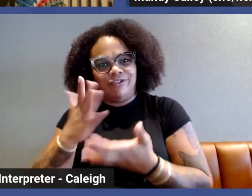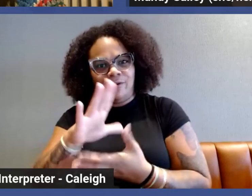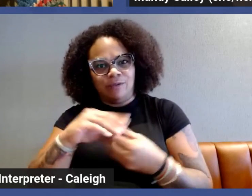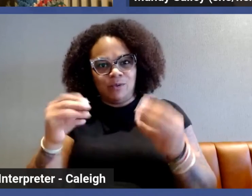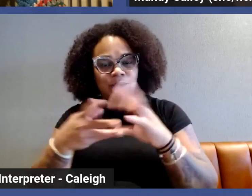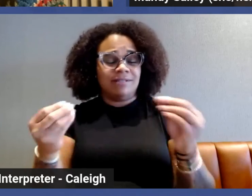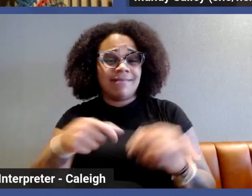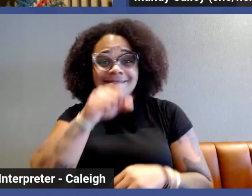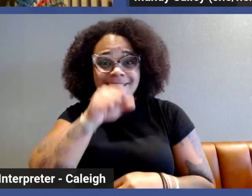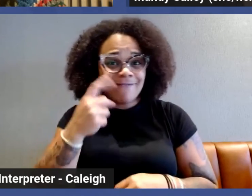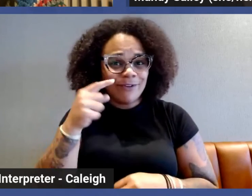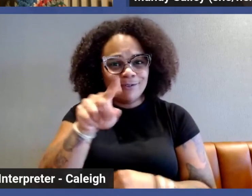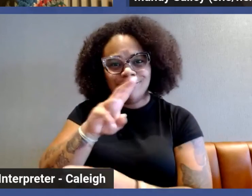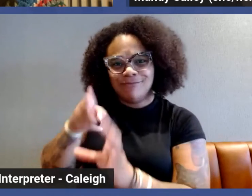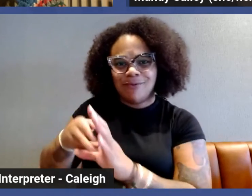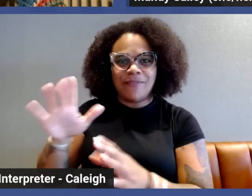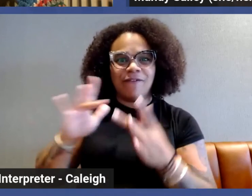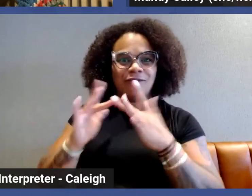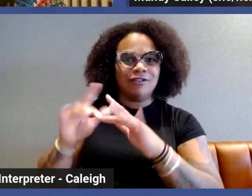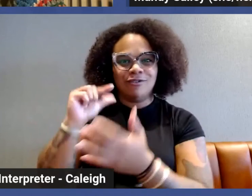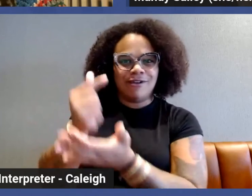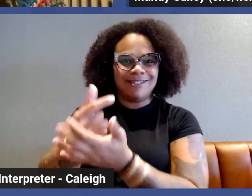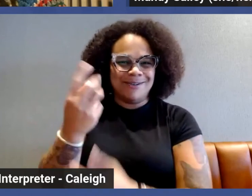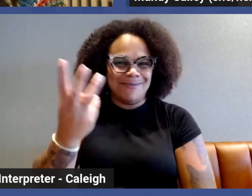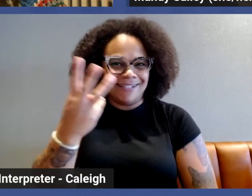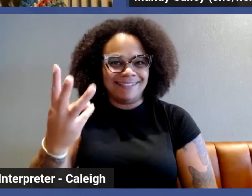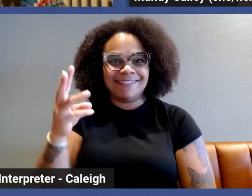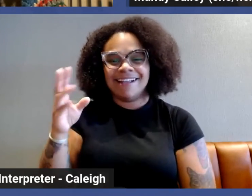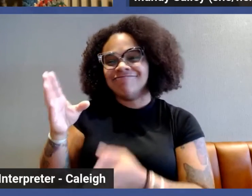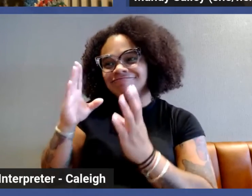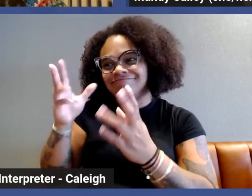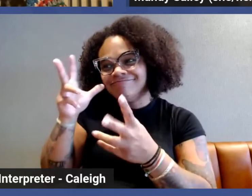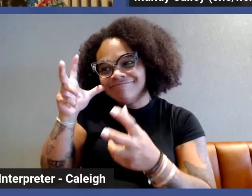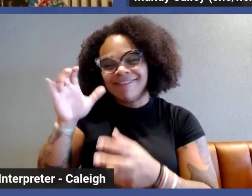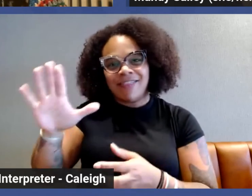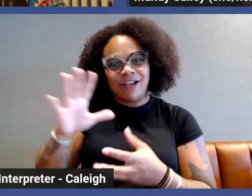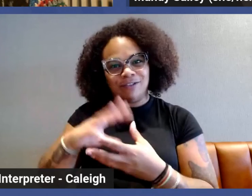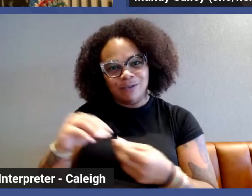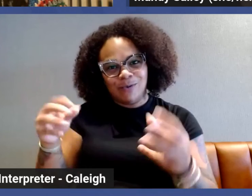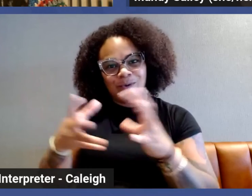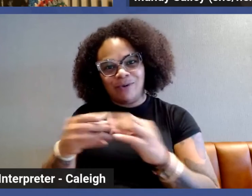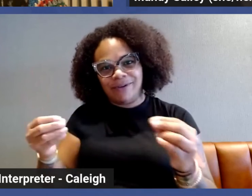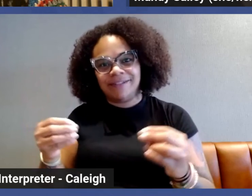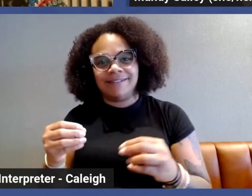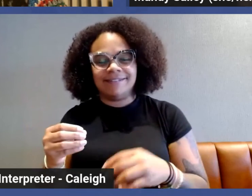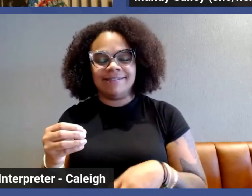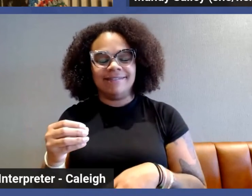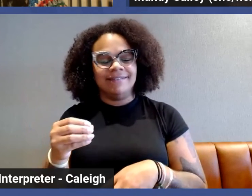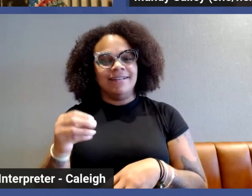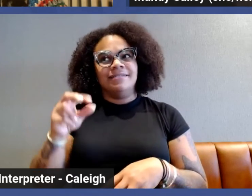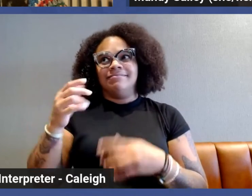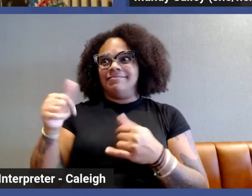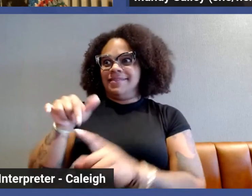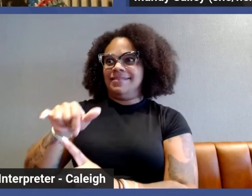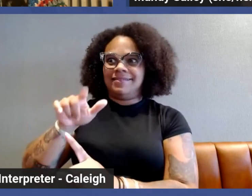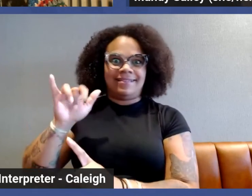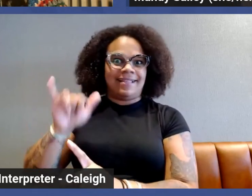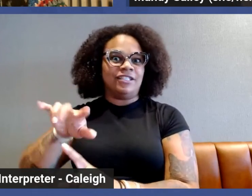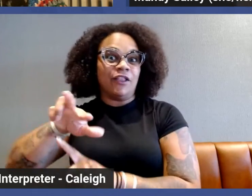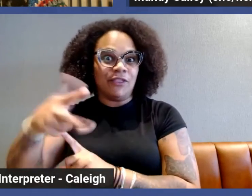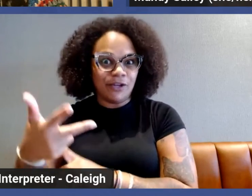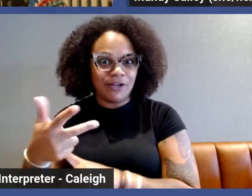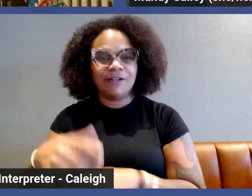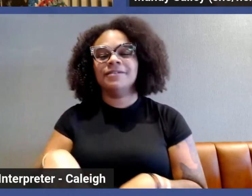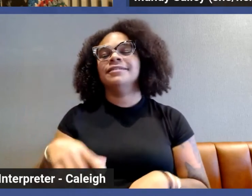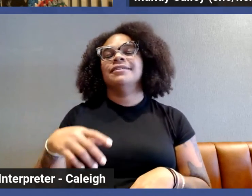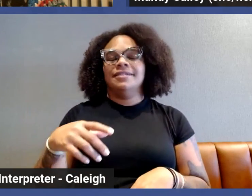virtual graduation this Wednesday and hear their stories. This will be the third one we've done, and it's incredibly powerful and